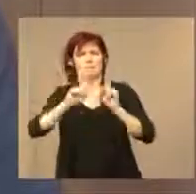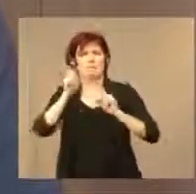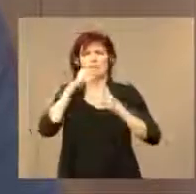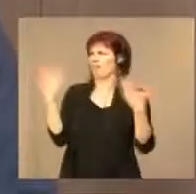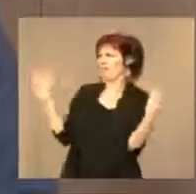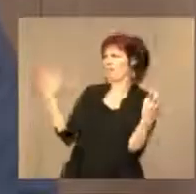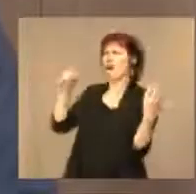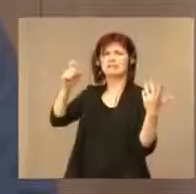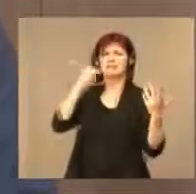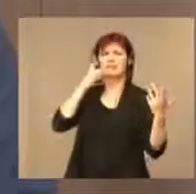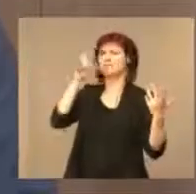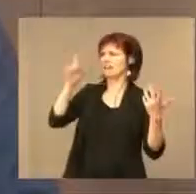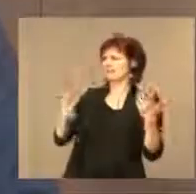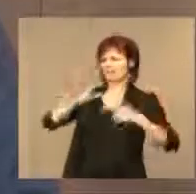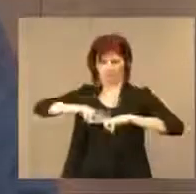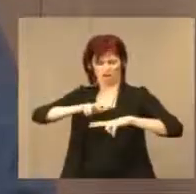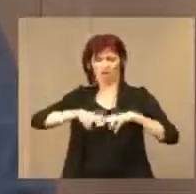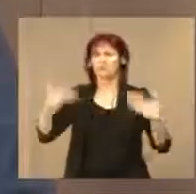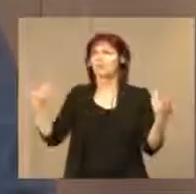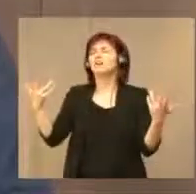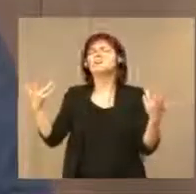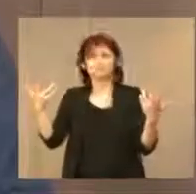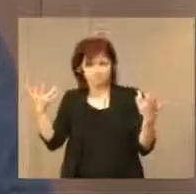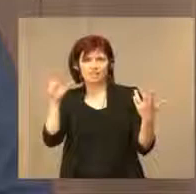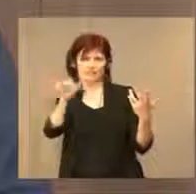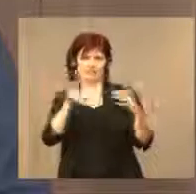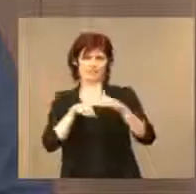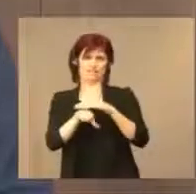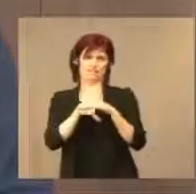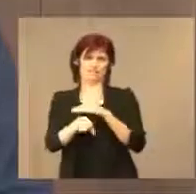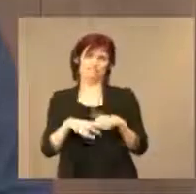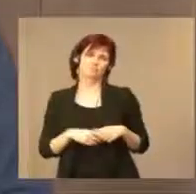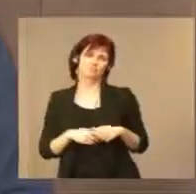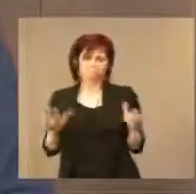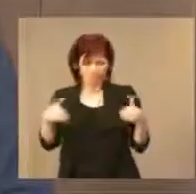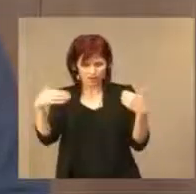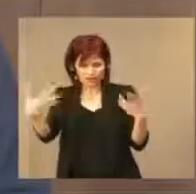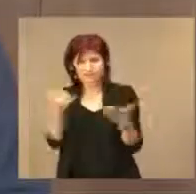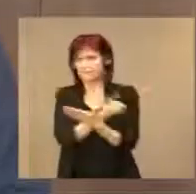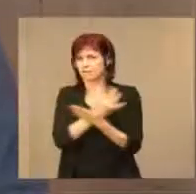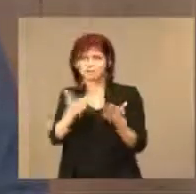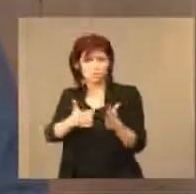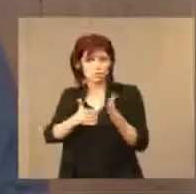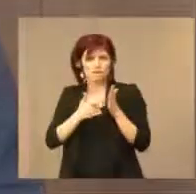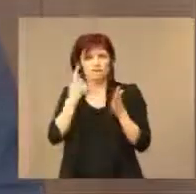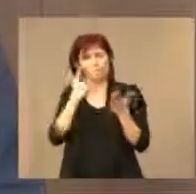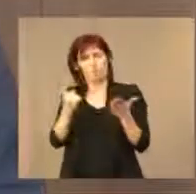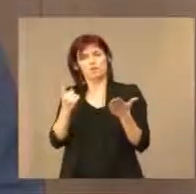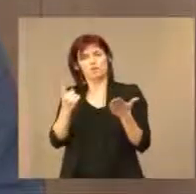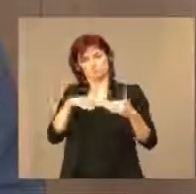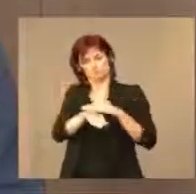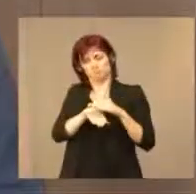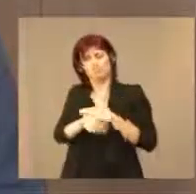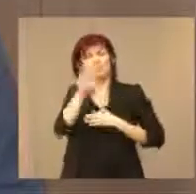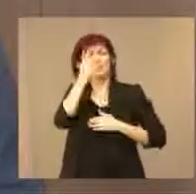lights? Yeah. This is what we talk about, accessibility. And we need to meaningfully ask people who are